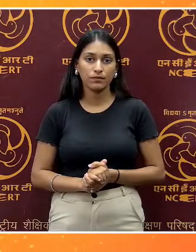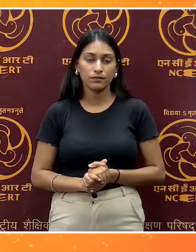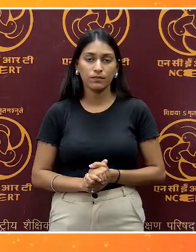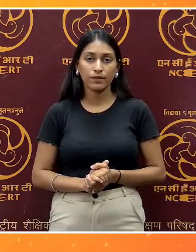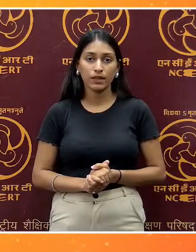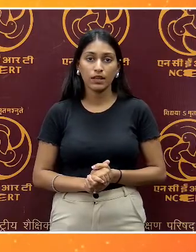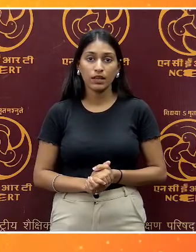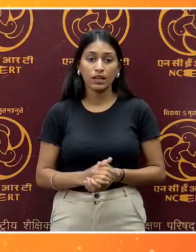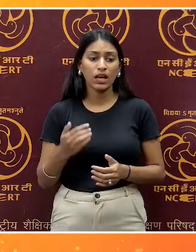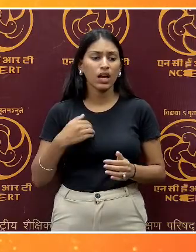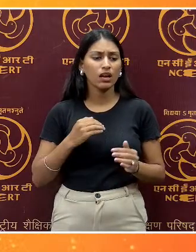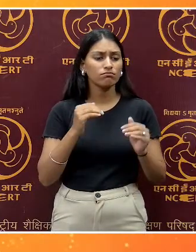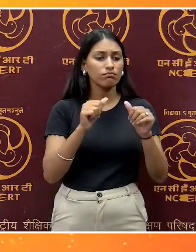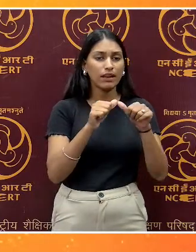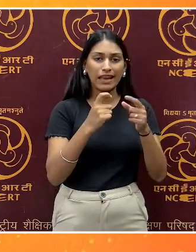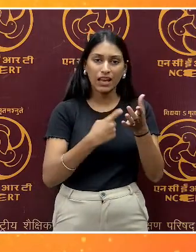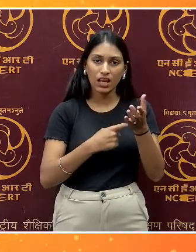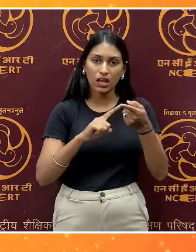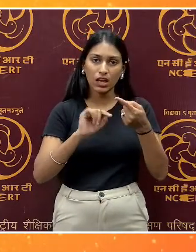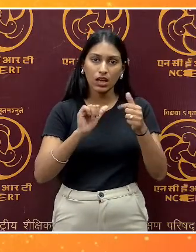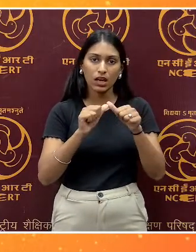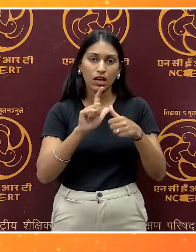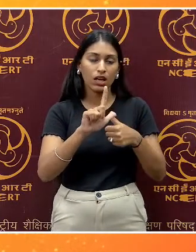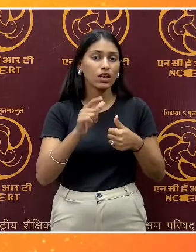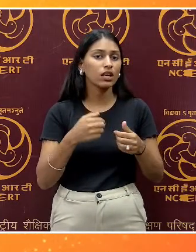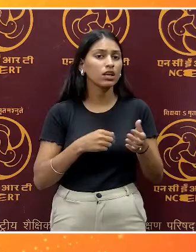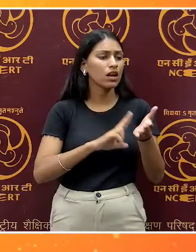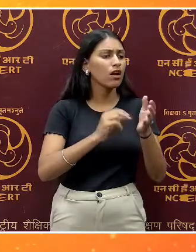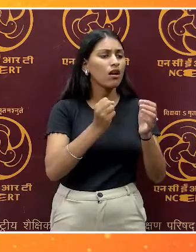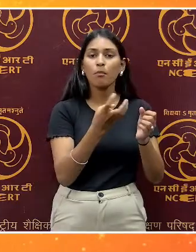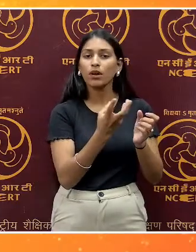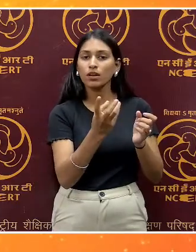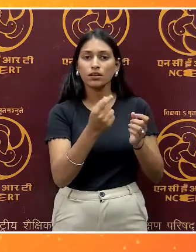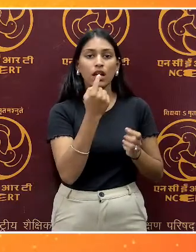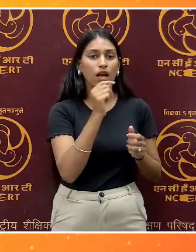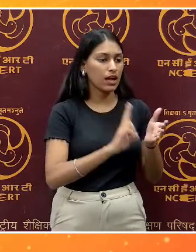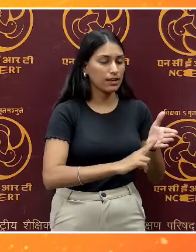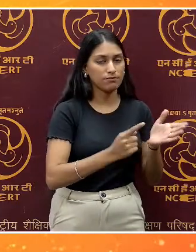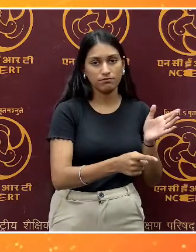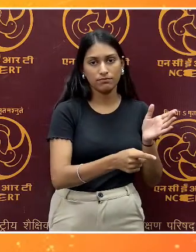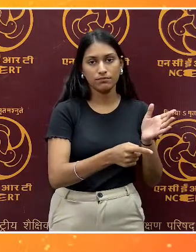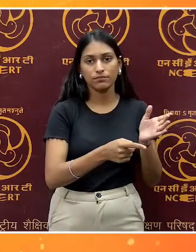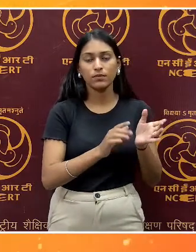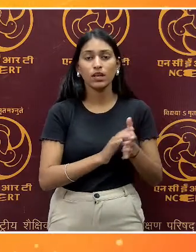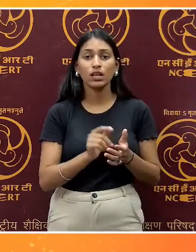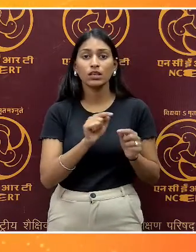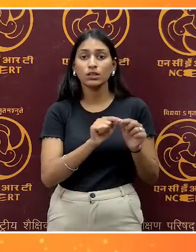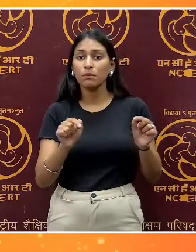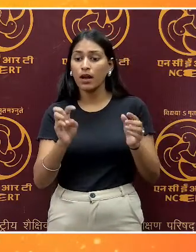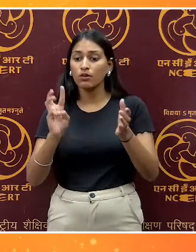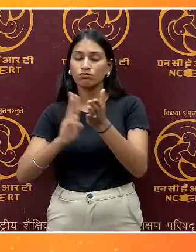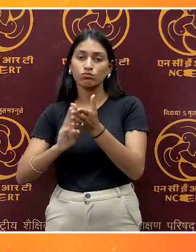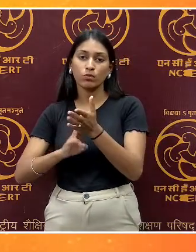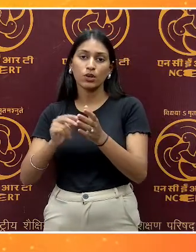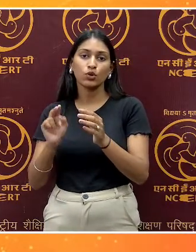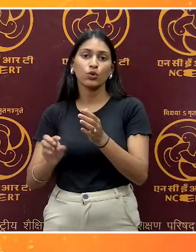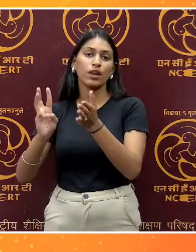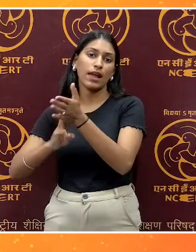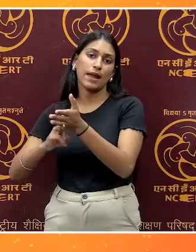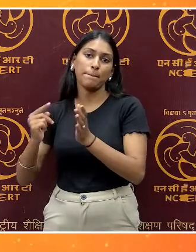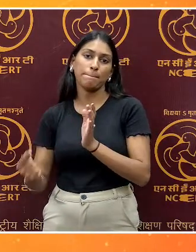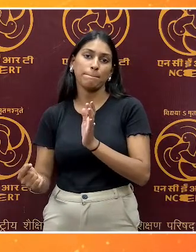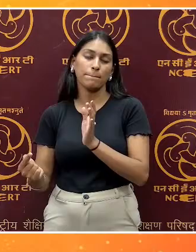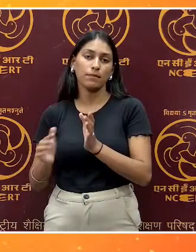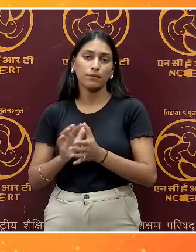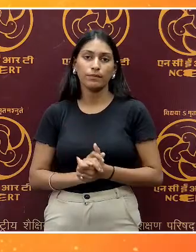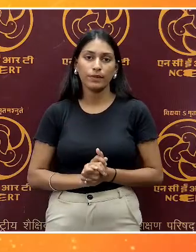For a real number n into vector A is a vector whose magnitude is n times. For example, if there is a force